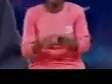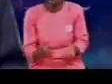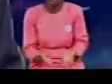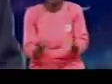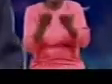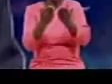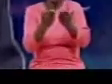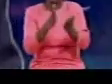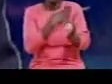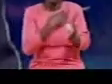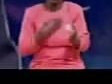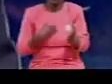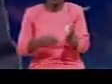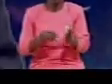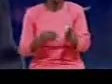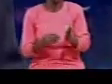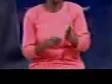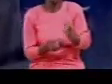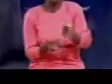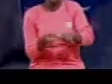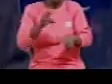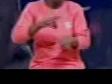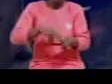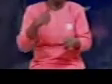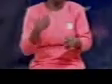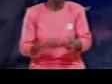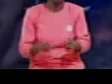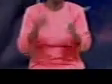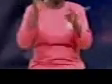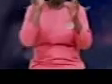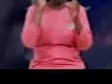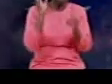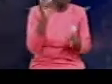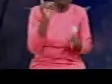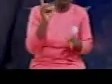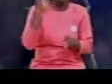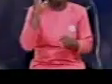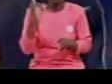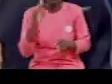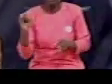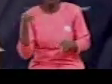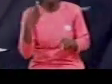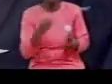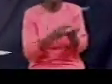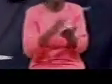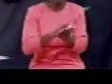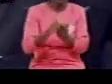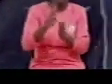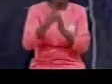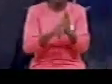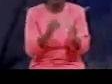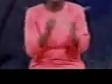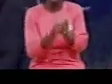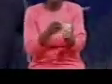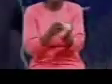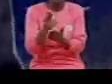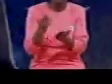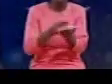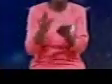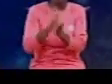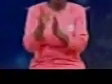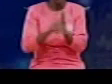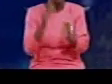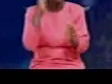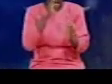holiness, that the truth of holiness will be established in every heart, that the truth of holiness will be established in every life, that God